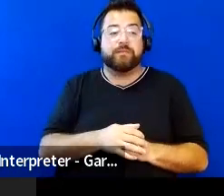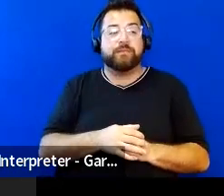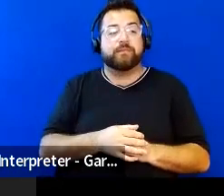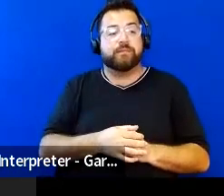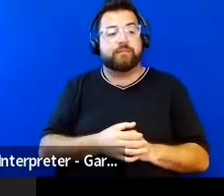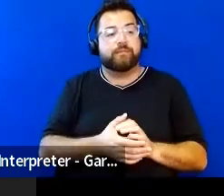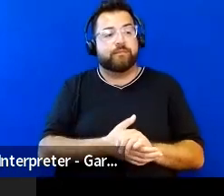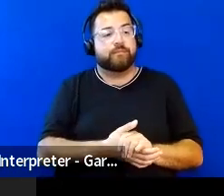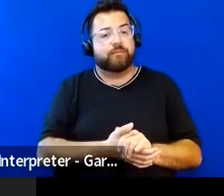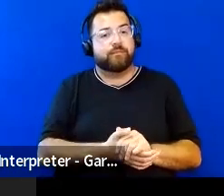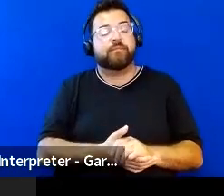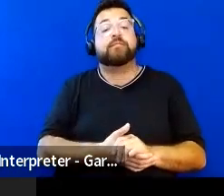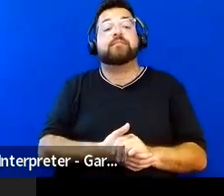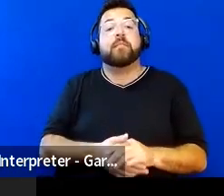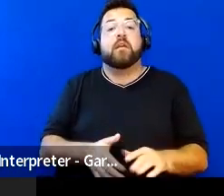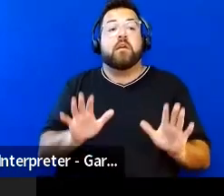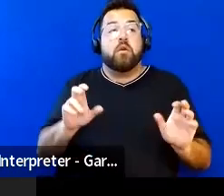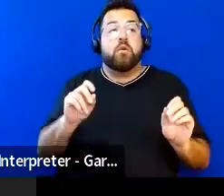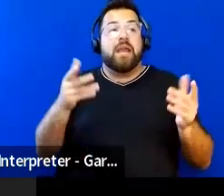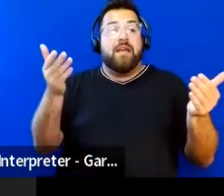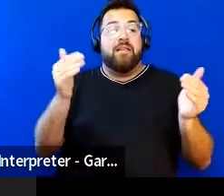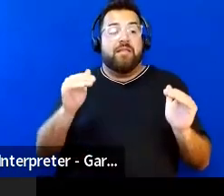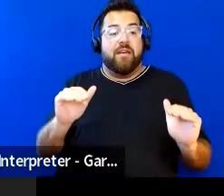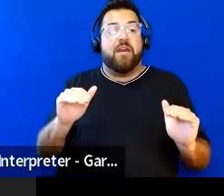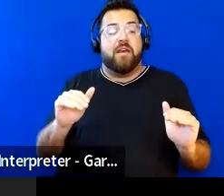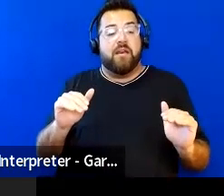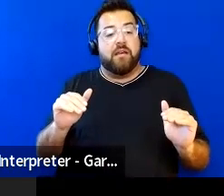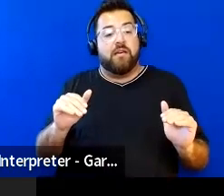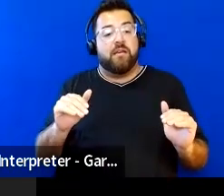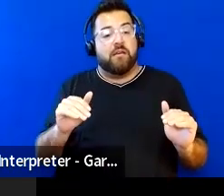Okay, and then